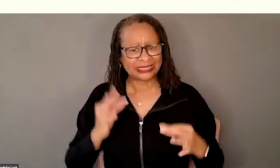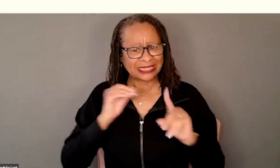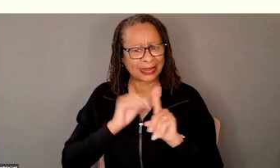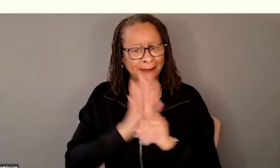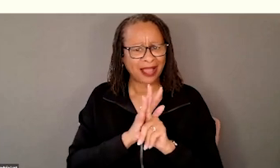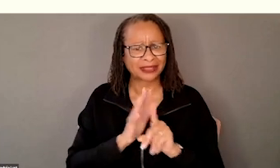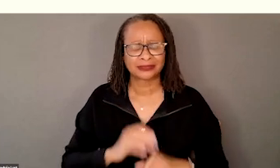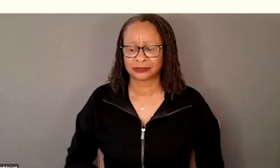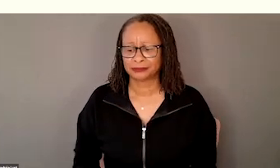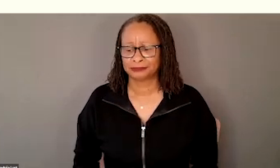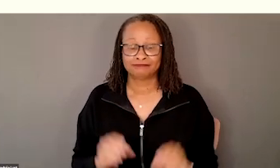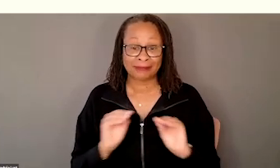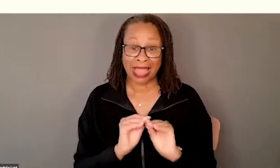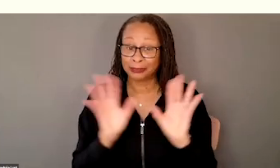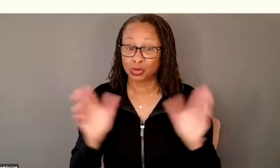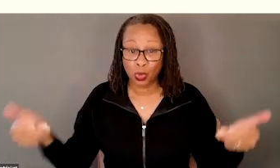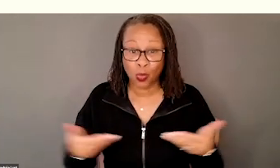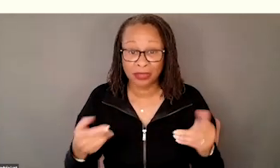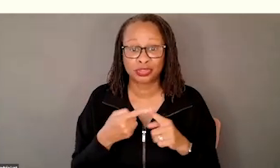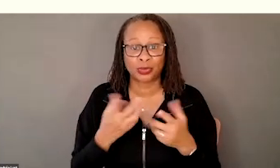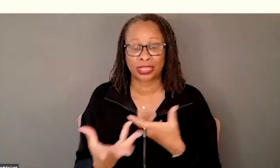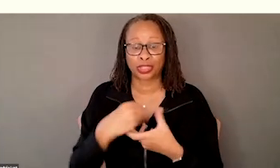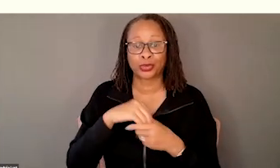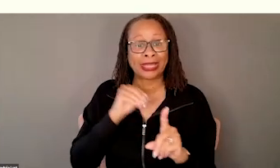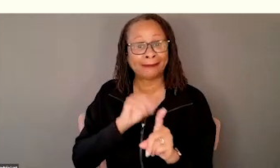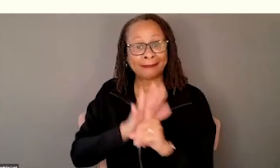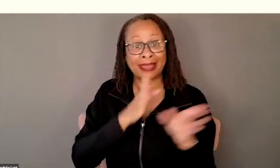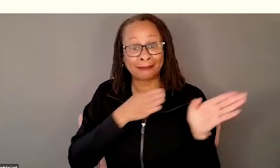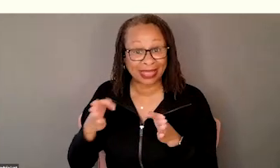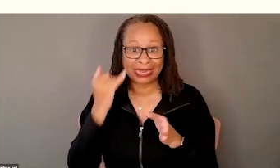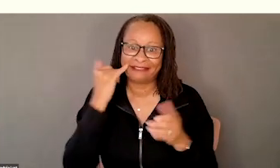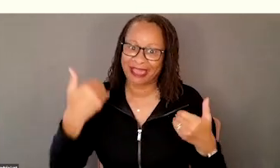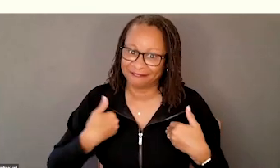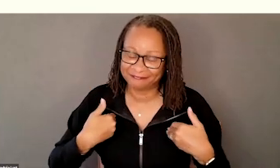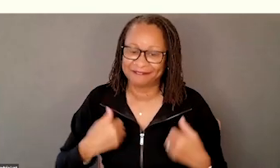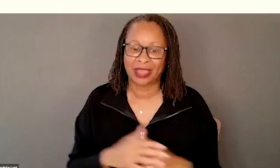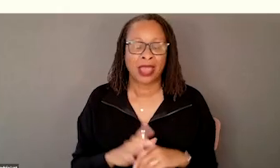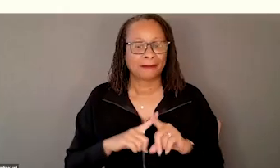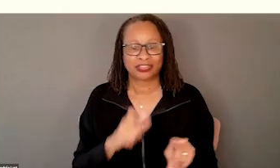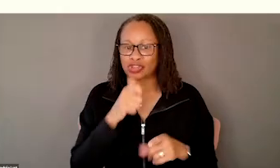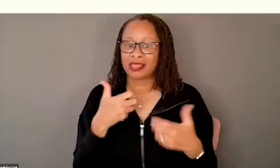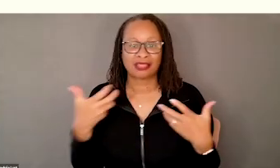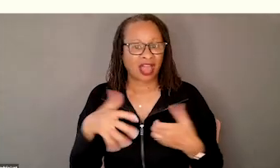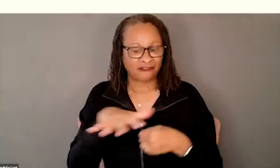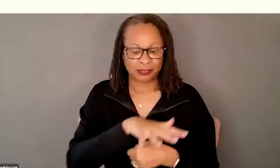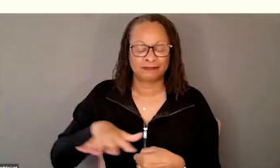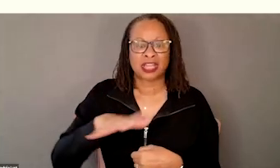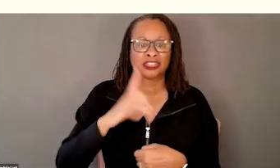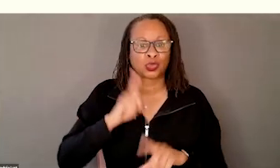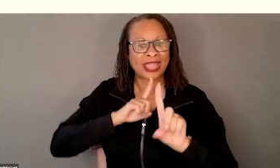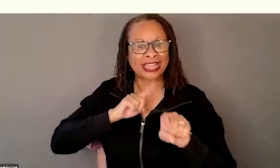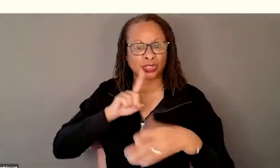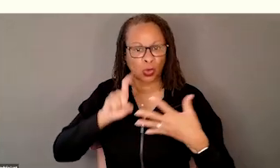you're absolutely welcome to include an impact plan if you have it, but there's not a ton of room to answer these questions.